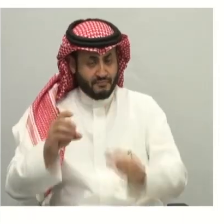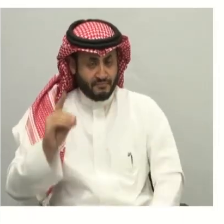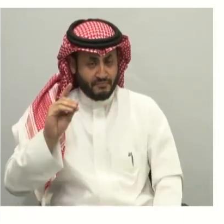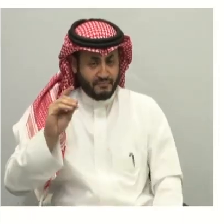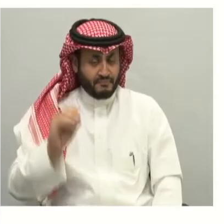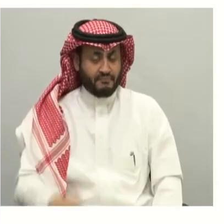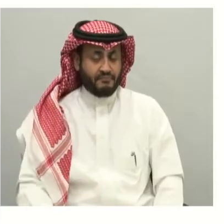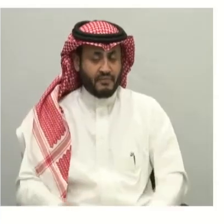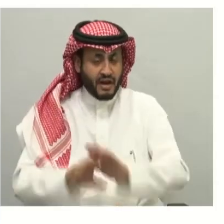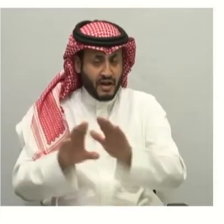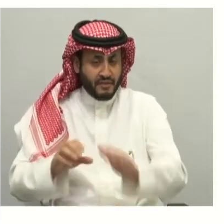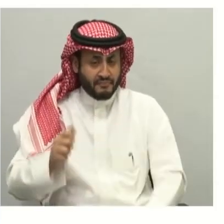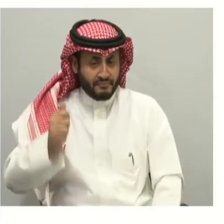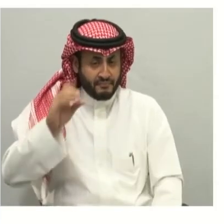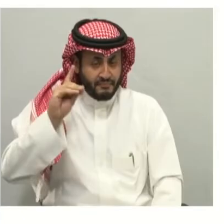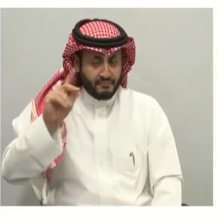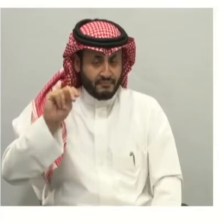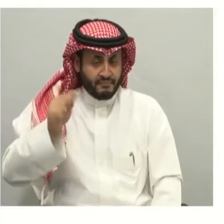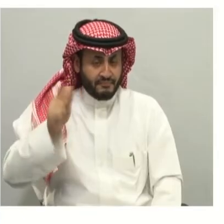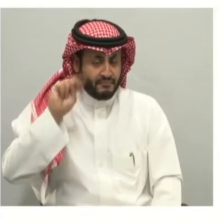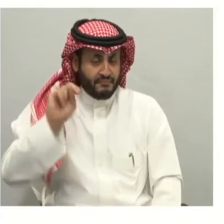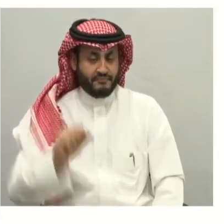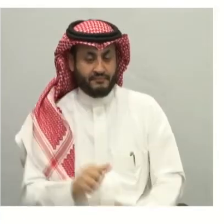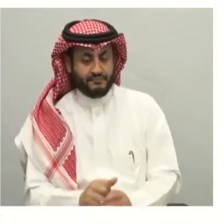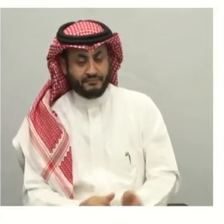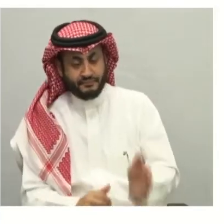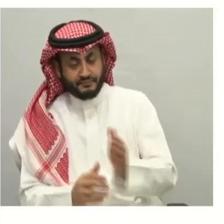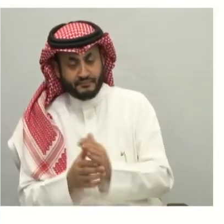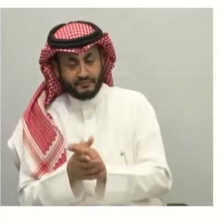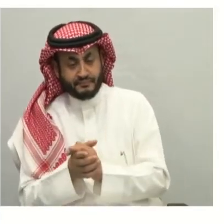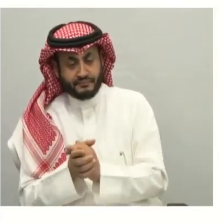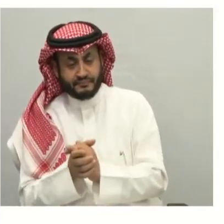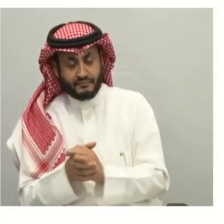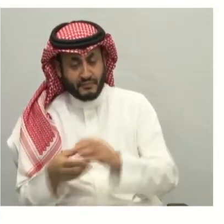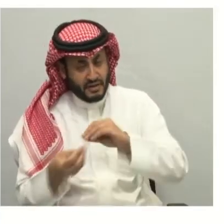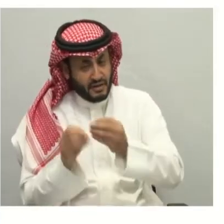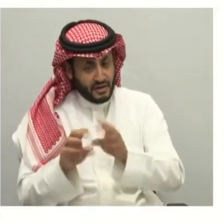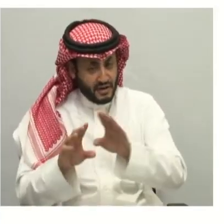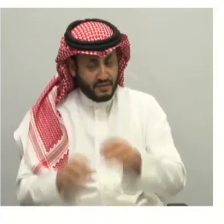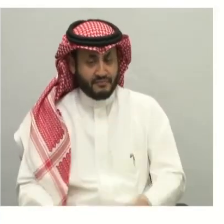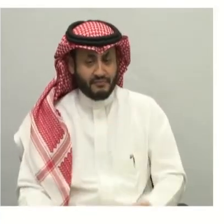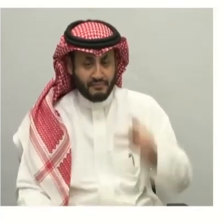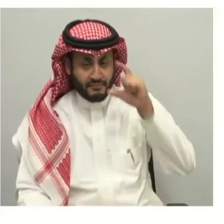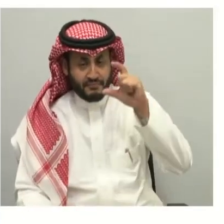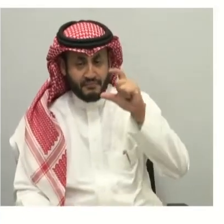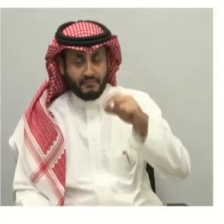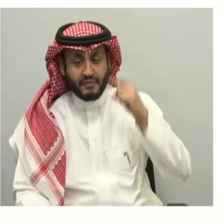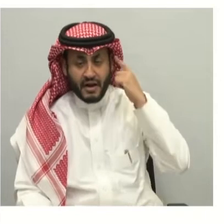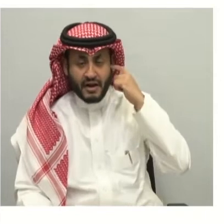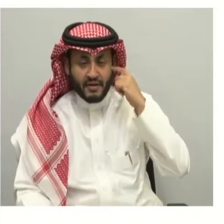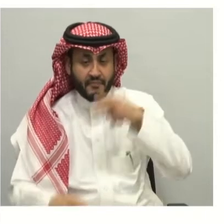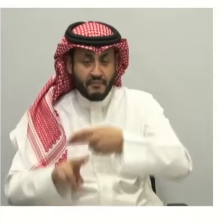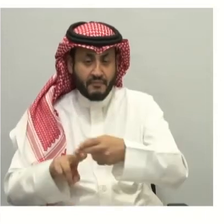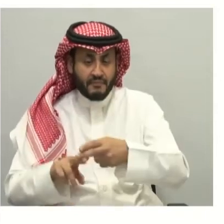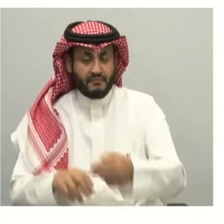kind of clothes is he's going to buy is coat and boots, and the colors blue, black or brown, and the style